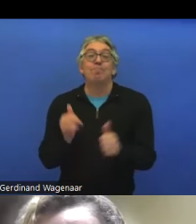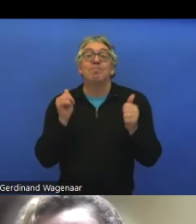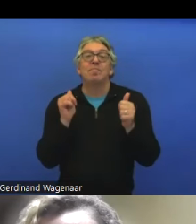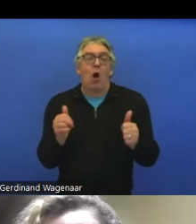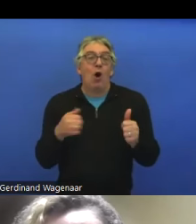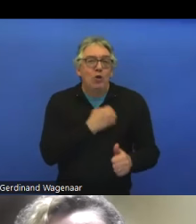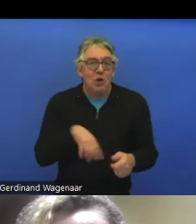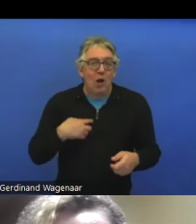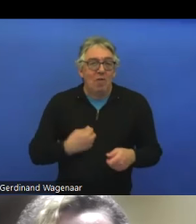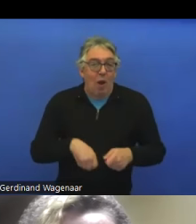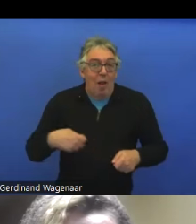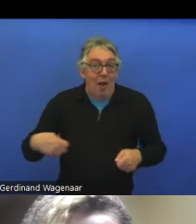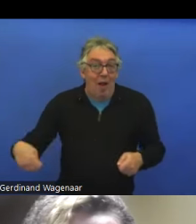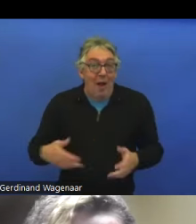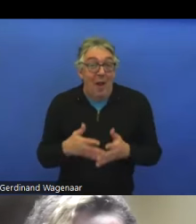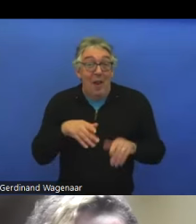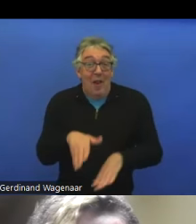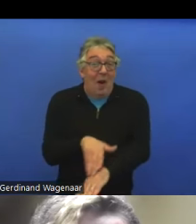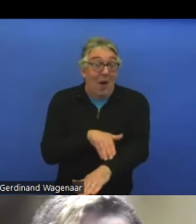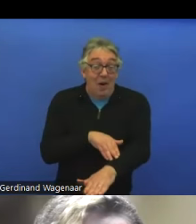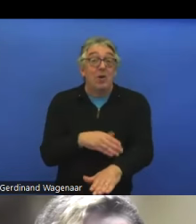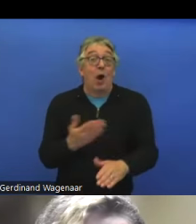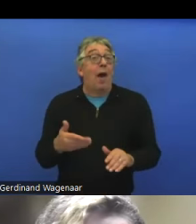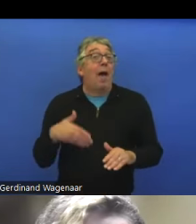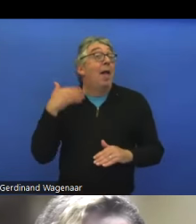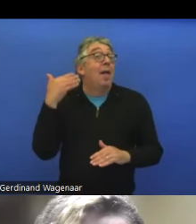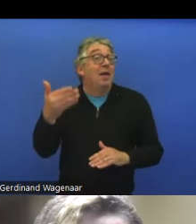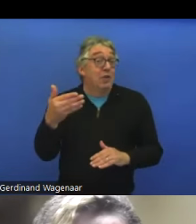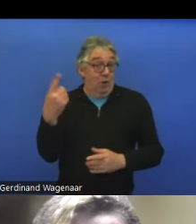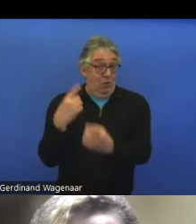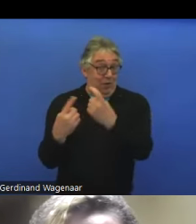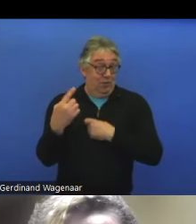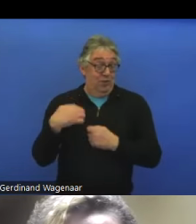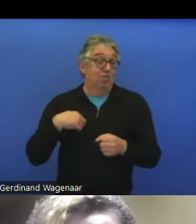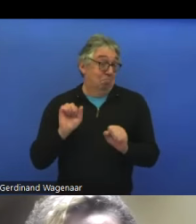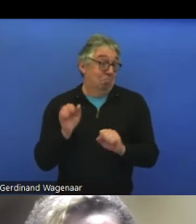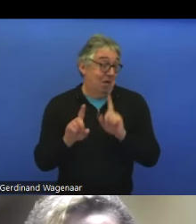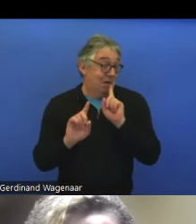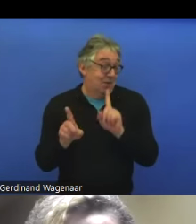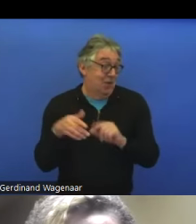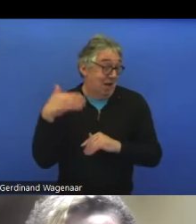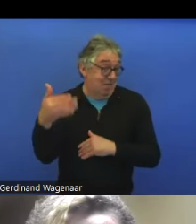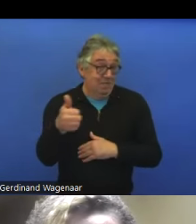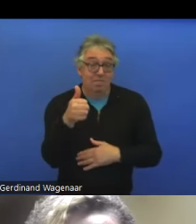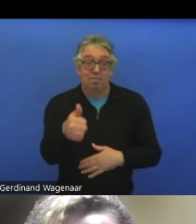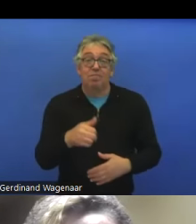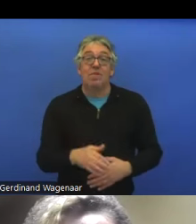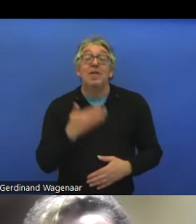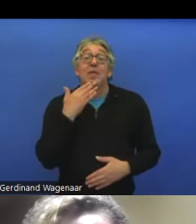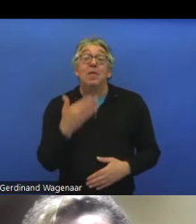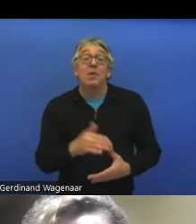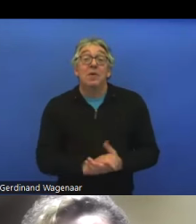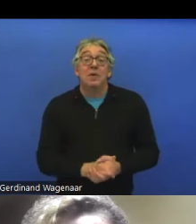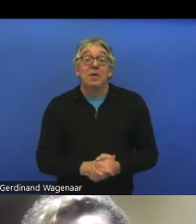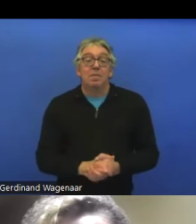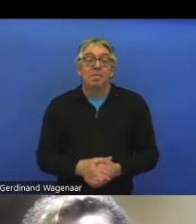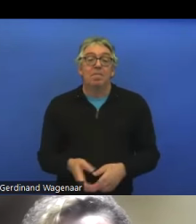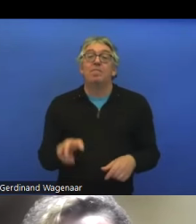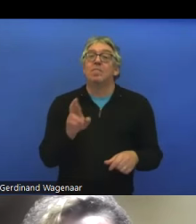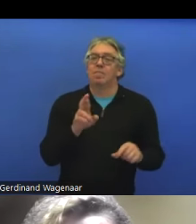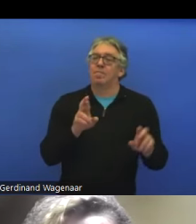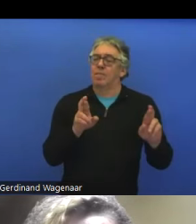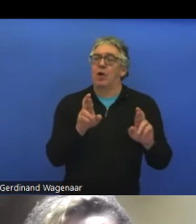on. Thank you, Matilde. This is Ricardo speaking again. There are some